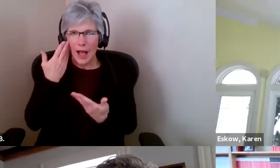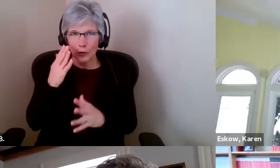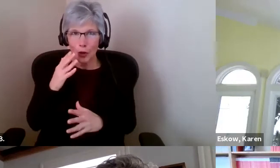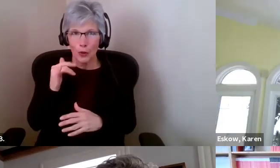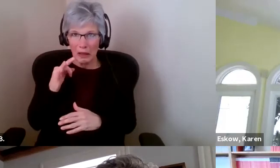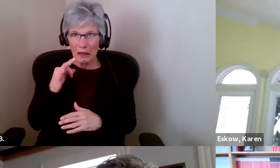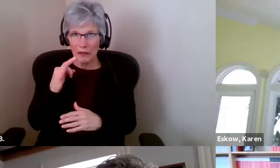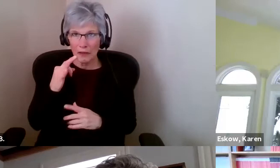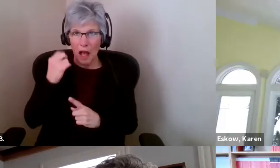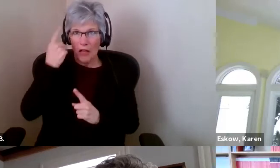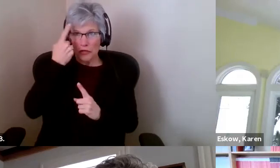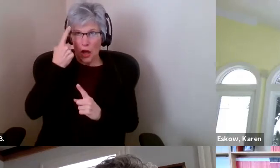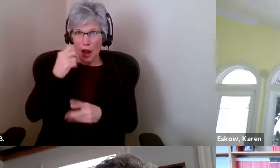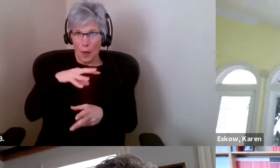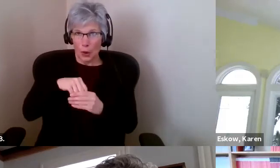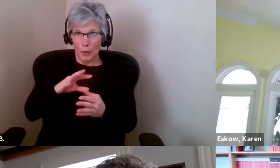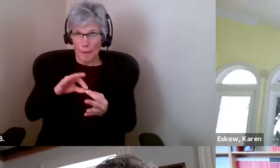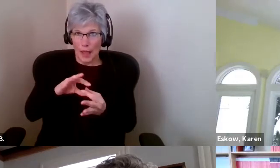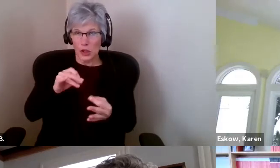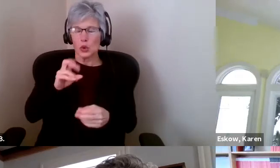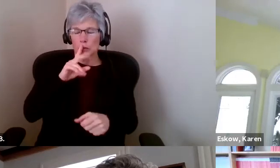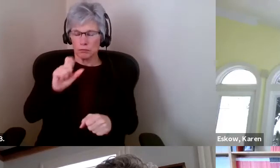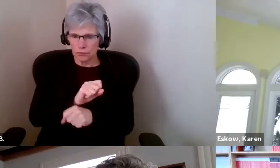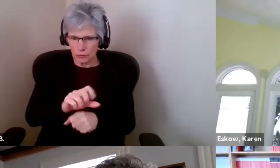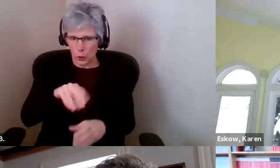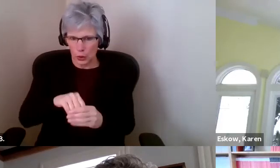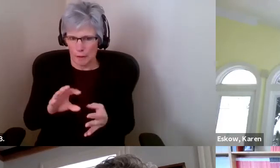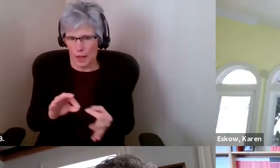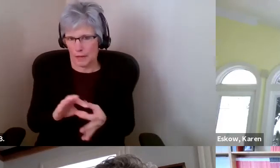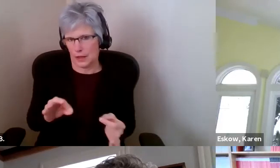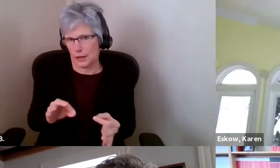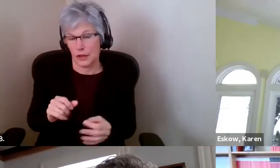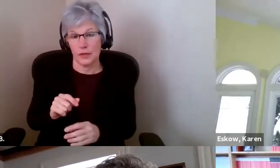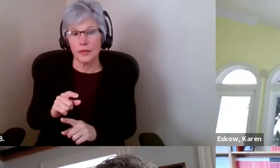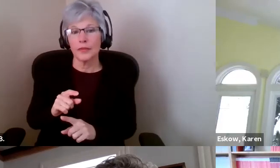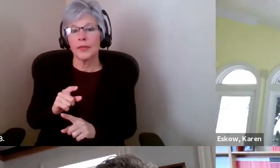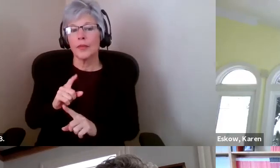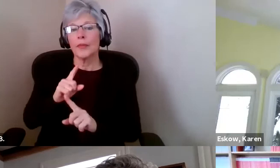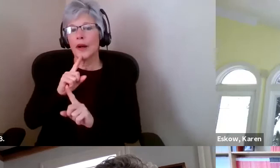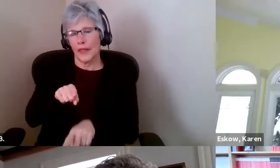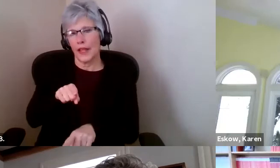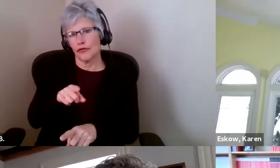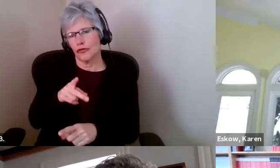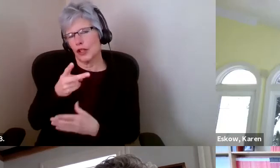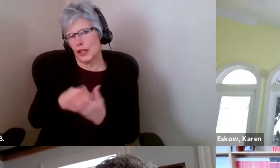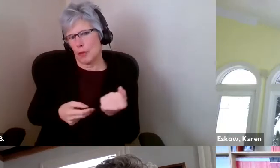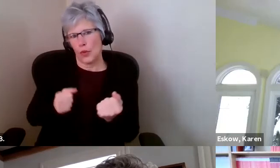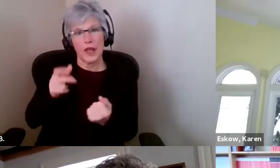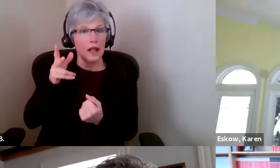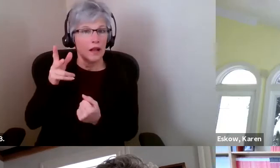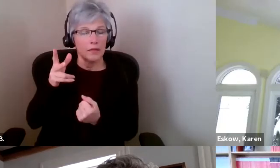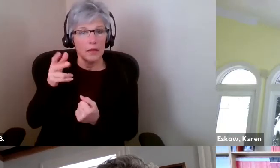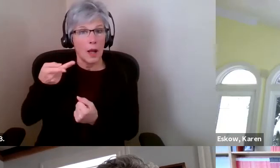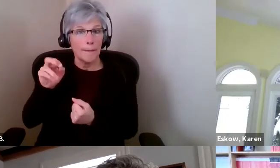put it, to be truthful. So both is the answer to the listen plus make.